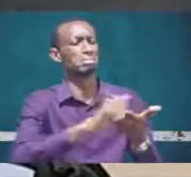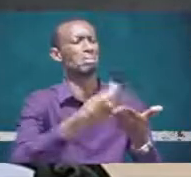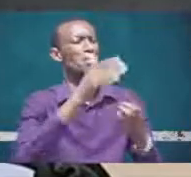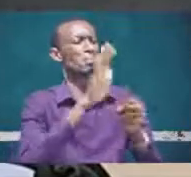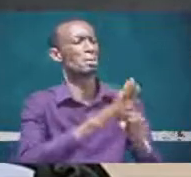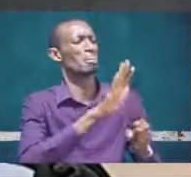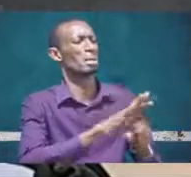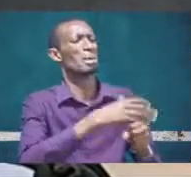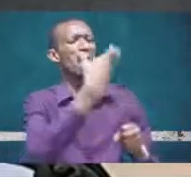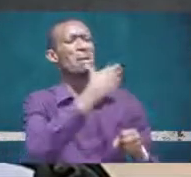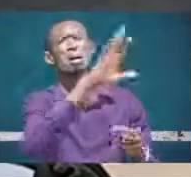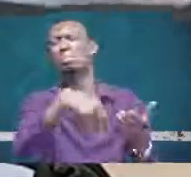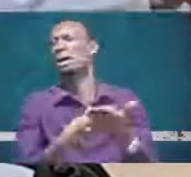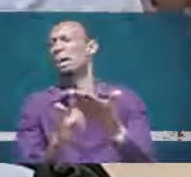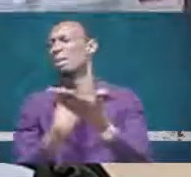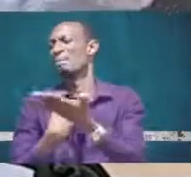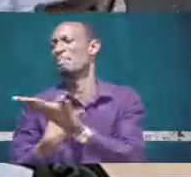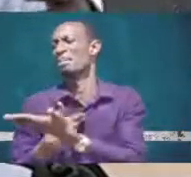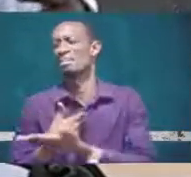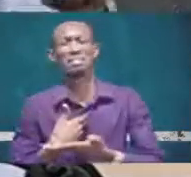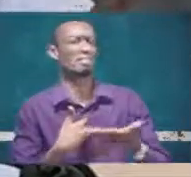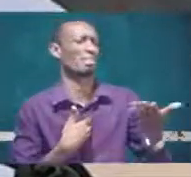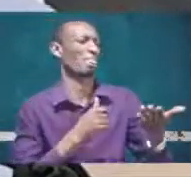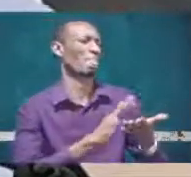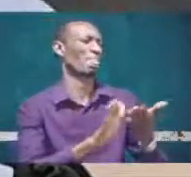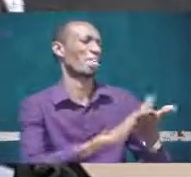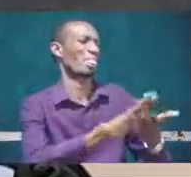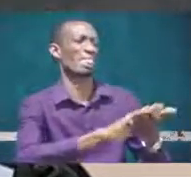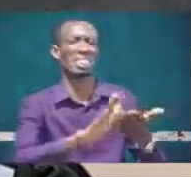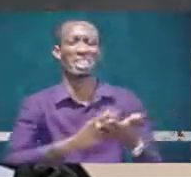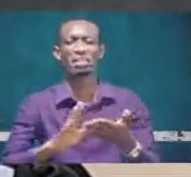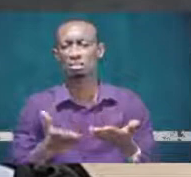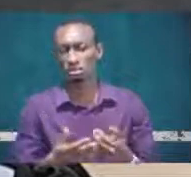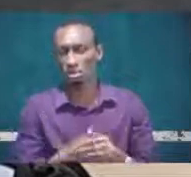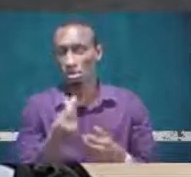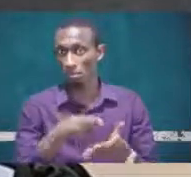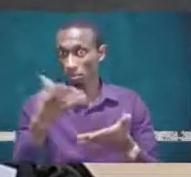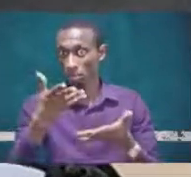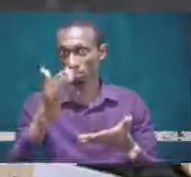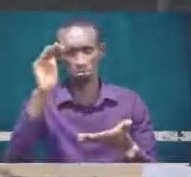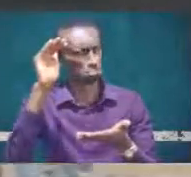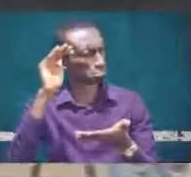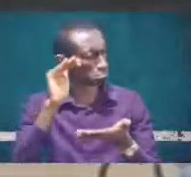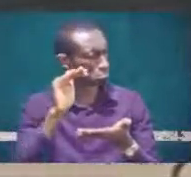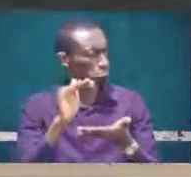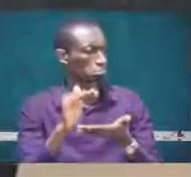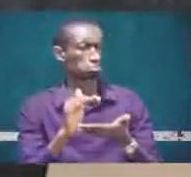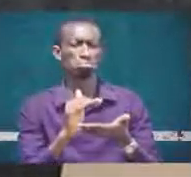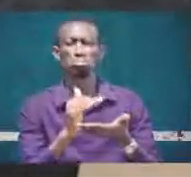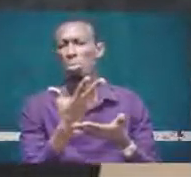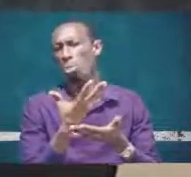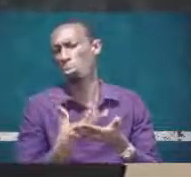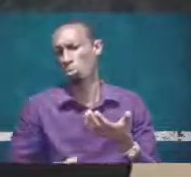what will happen if there is a lot of money circulating in the hands of the public? This will lead to increase in demand of goods and